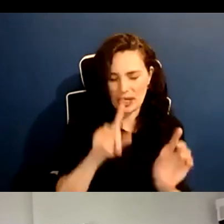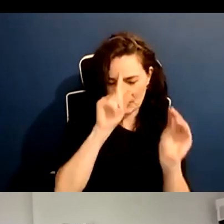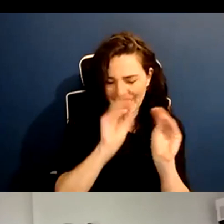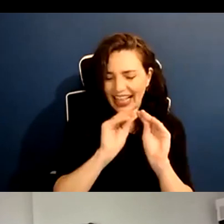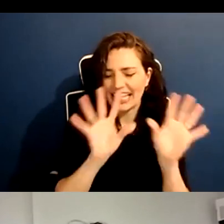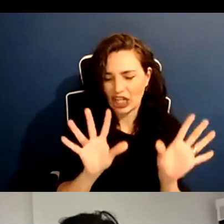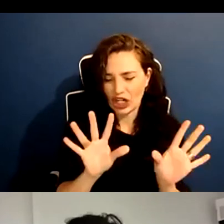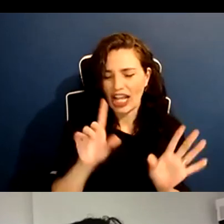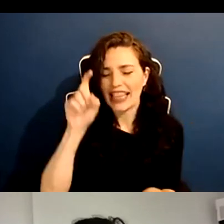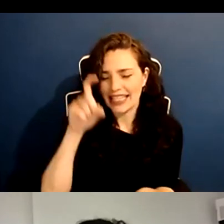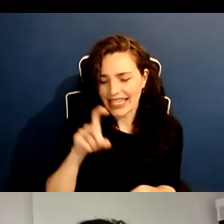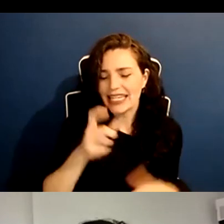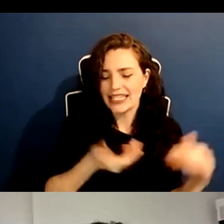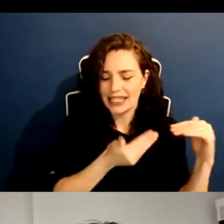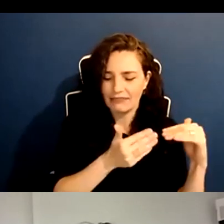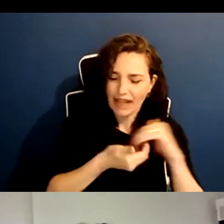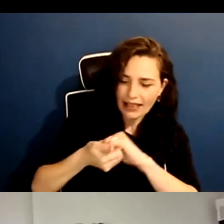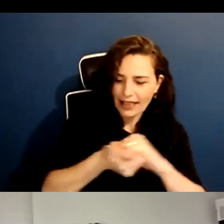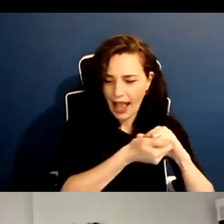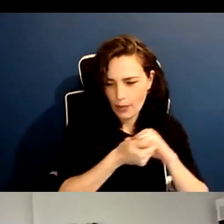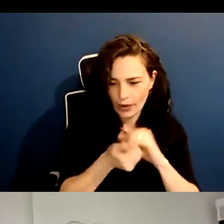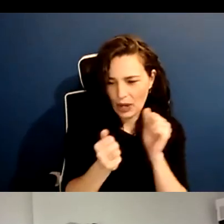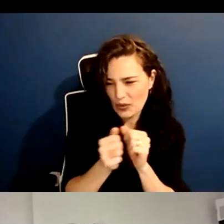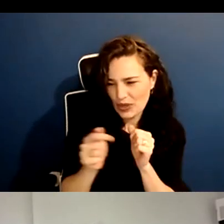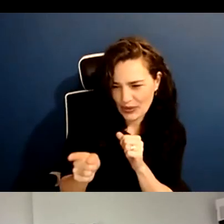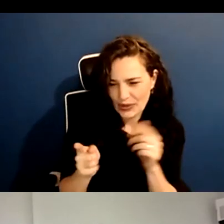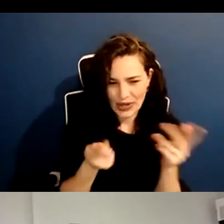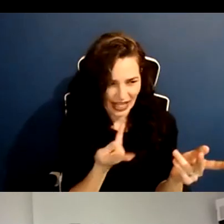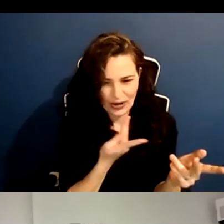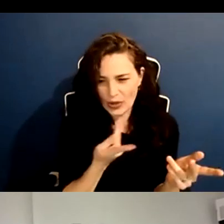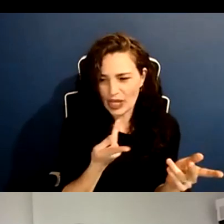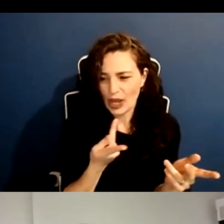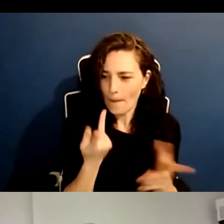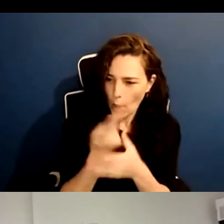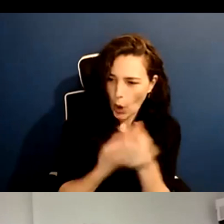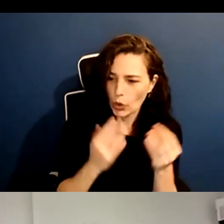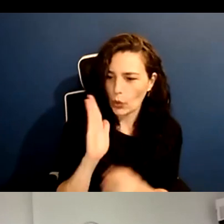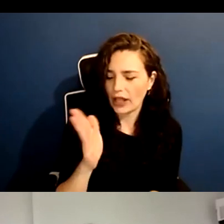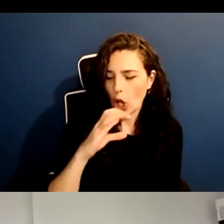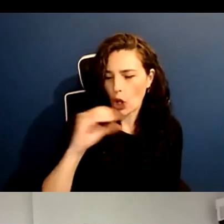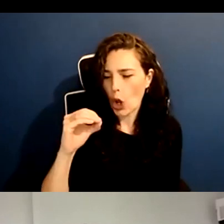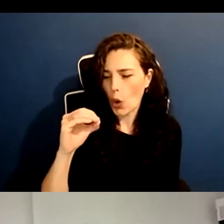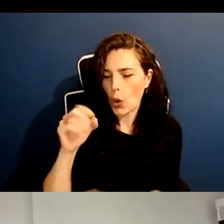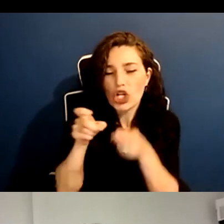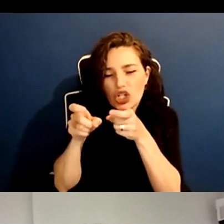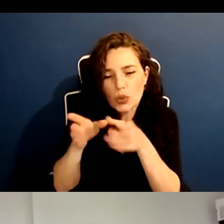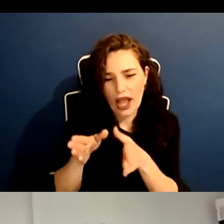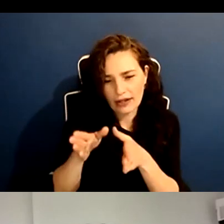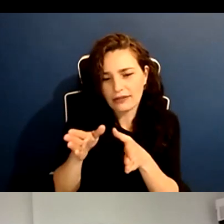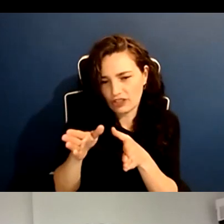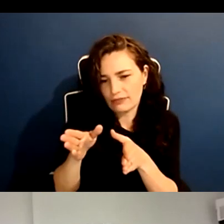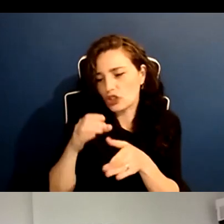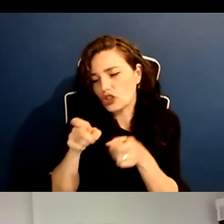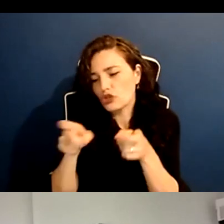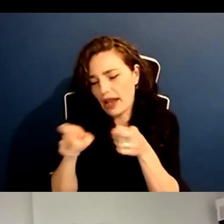a collaboration for me and that we would co-direct it. And that was huge for me because there's no way I could